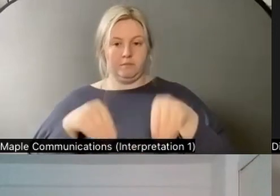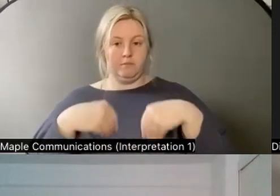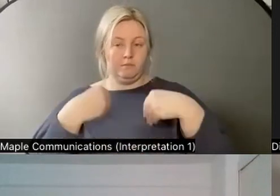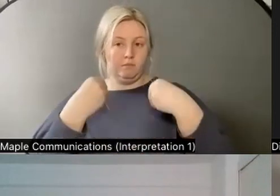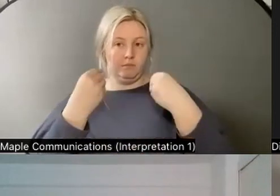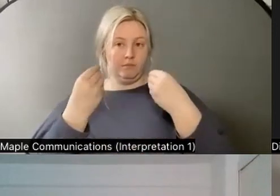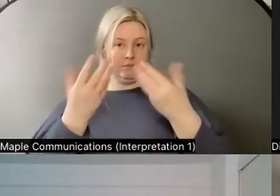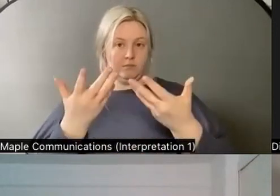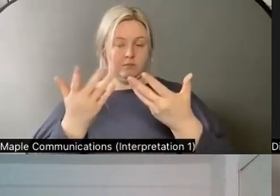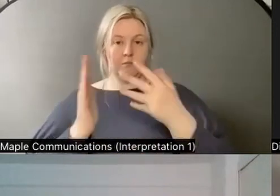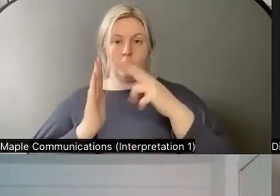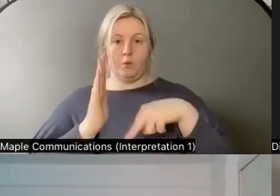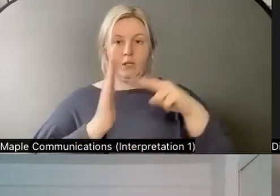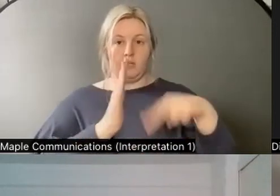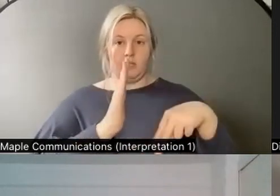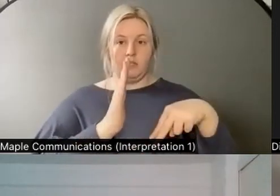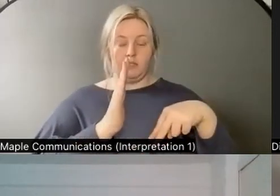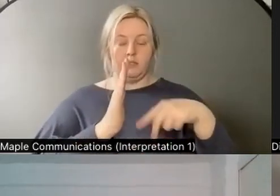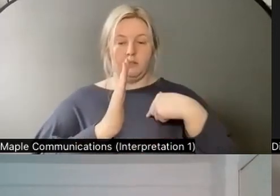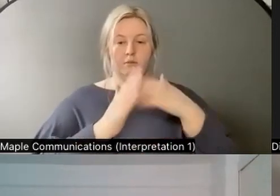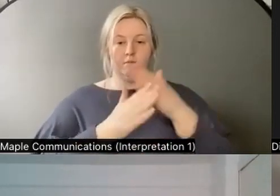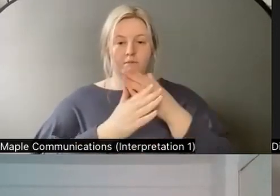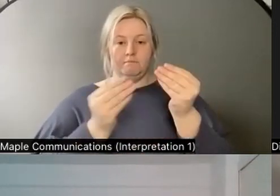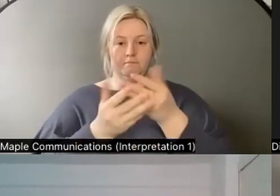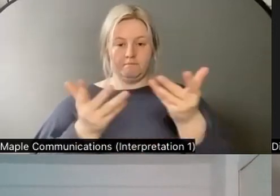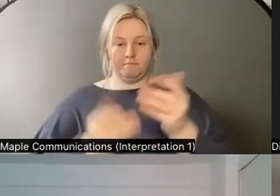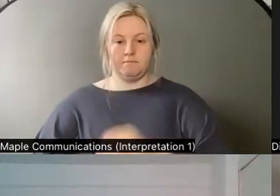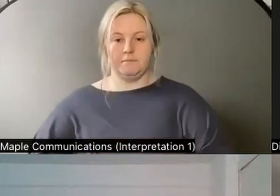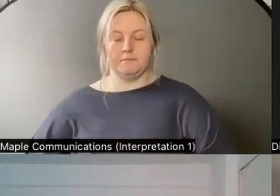a reading for me to share with you